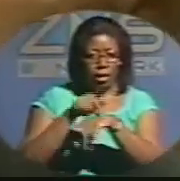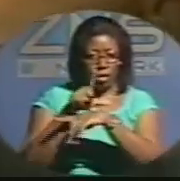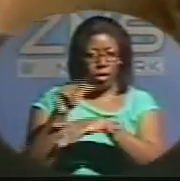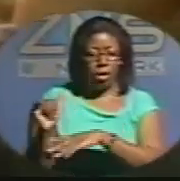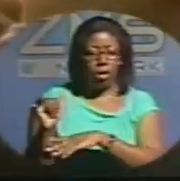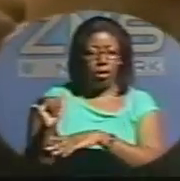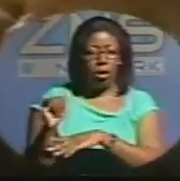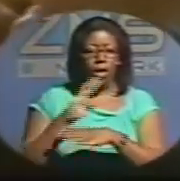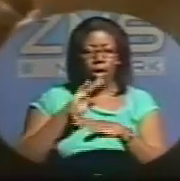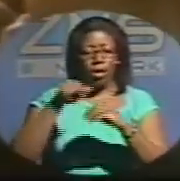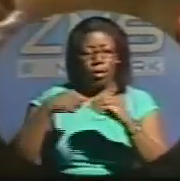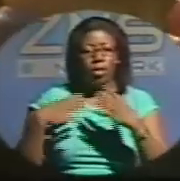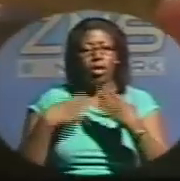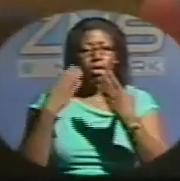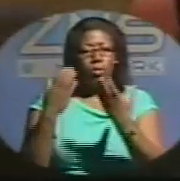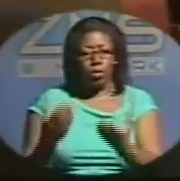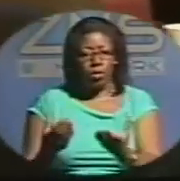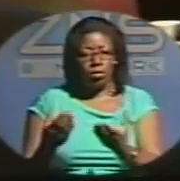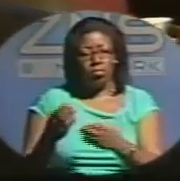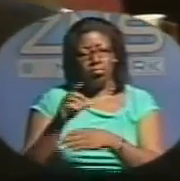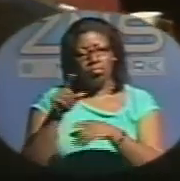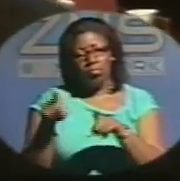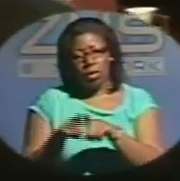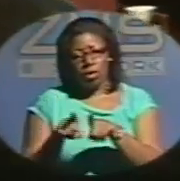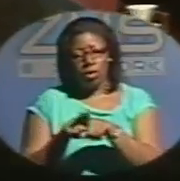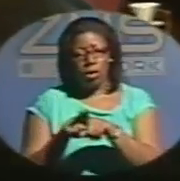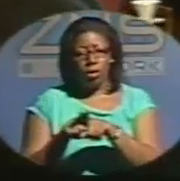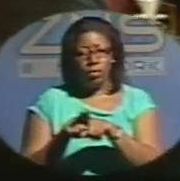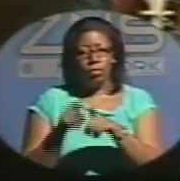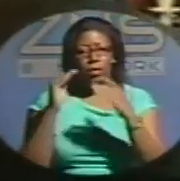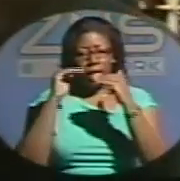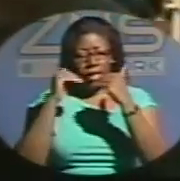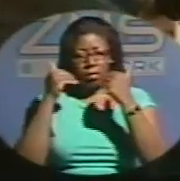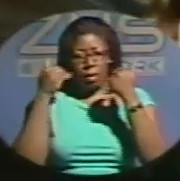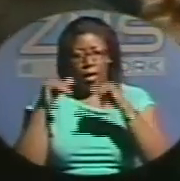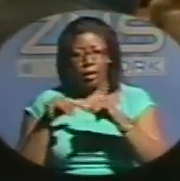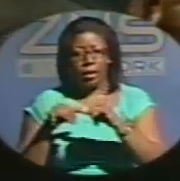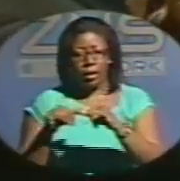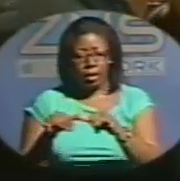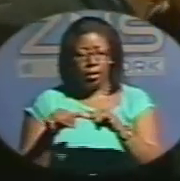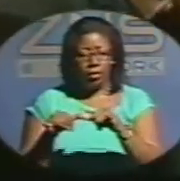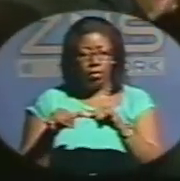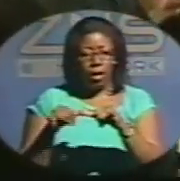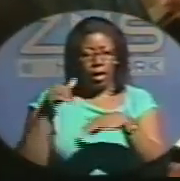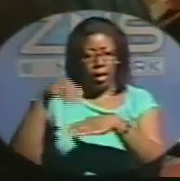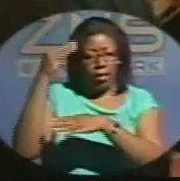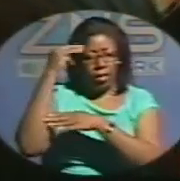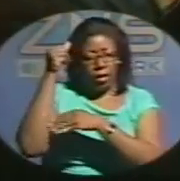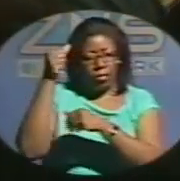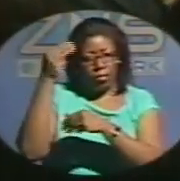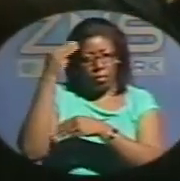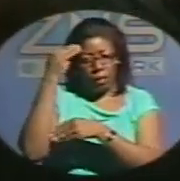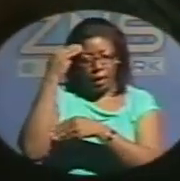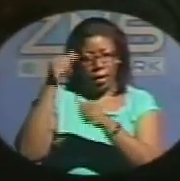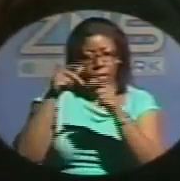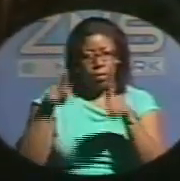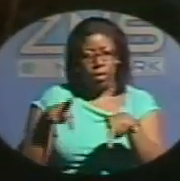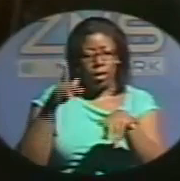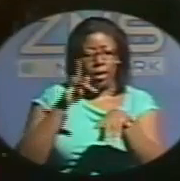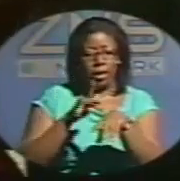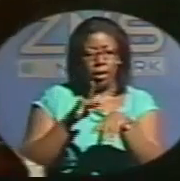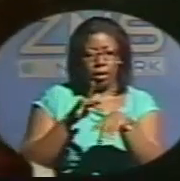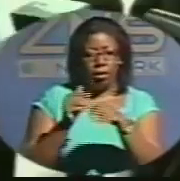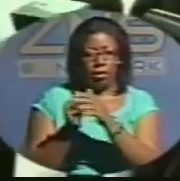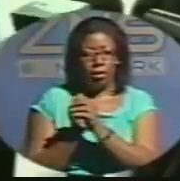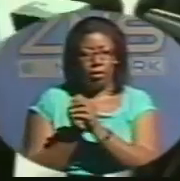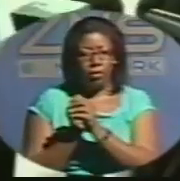to his contributions. But aside from all of this, his infectious smile has left an imprint in the minds of just about everyone that he's come into contact